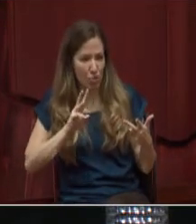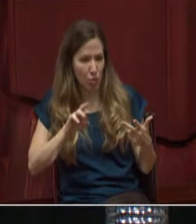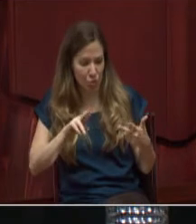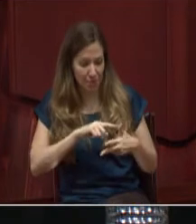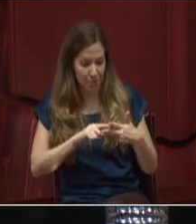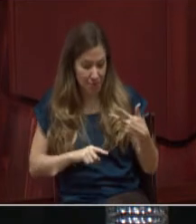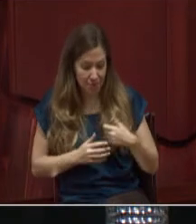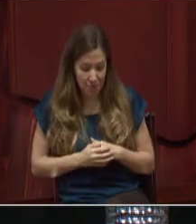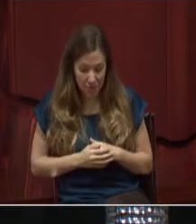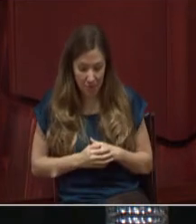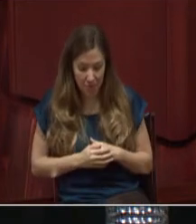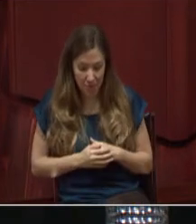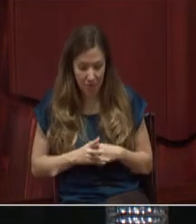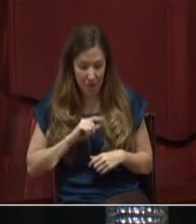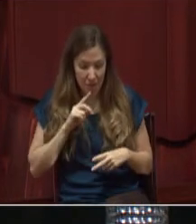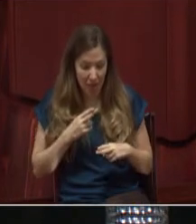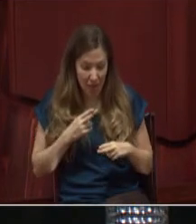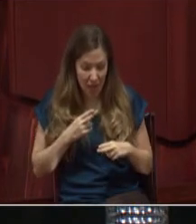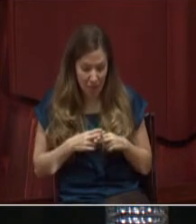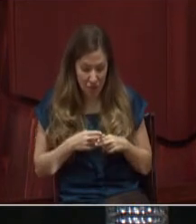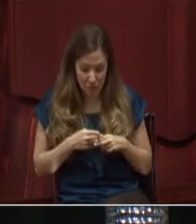And as I mentioned briefly earlier, in each case,